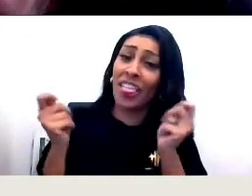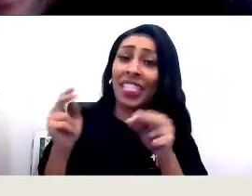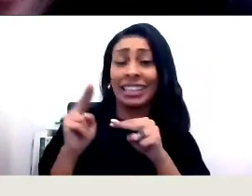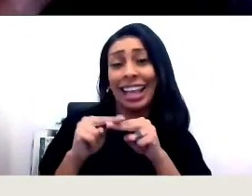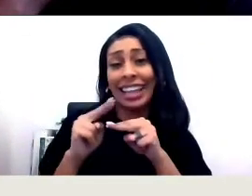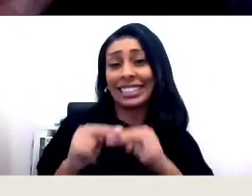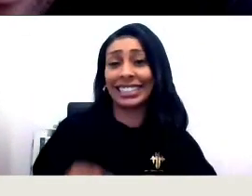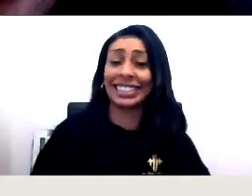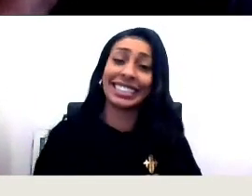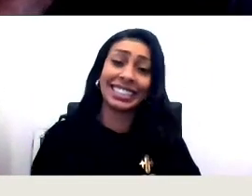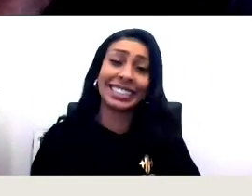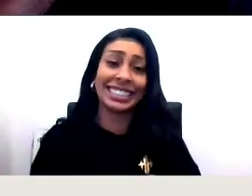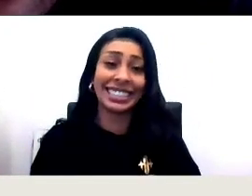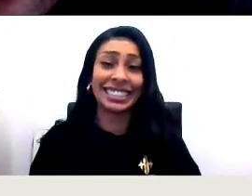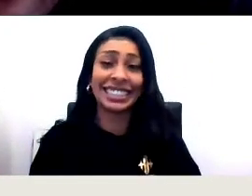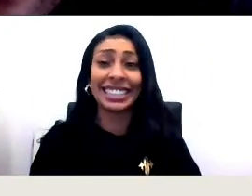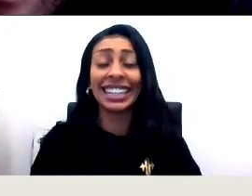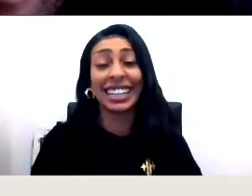Thank you.